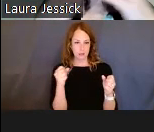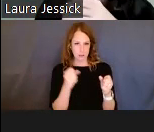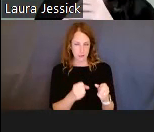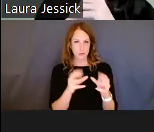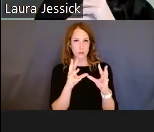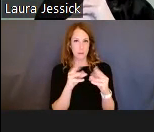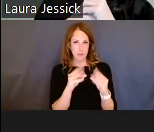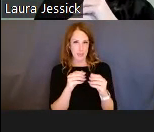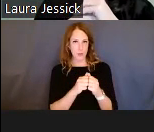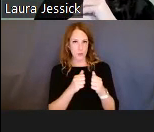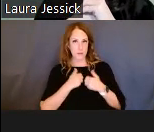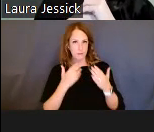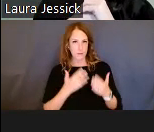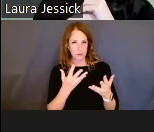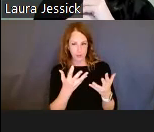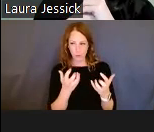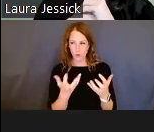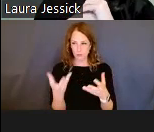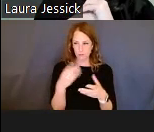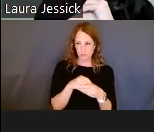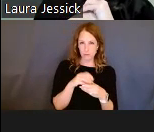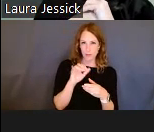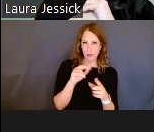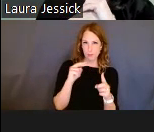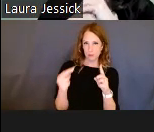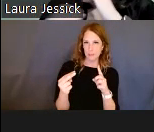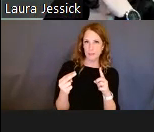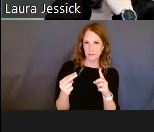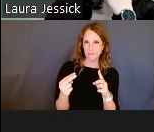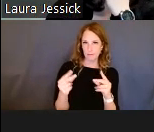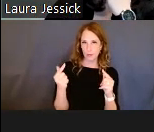they want to incorporate that perspective off the bat.